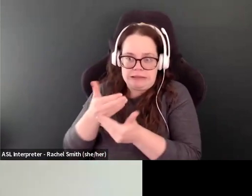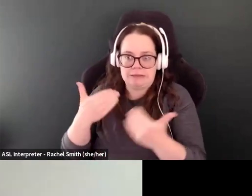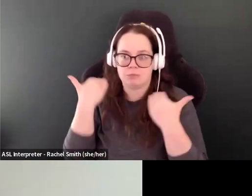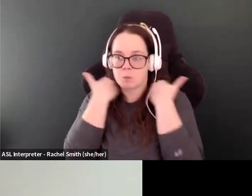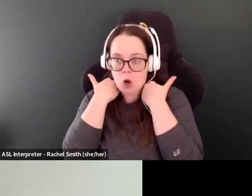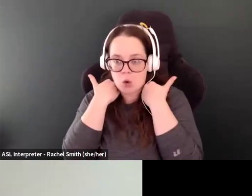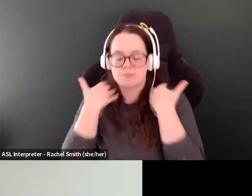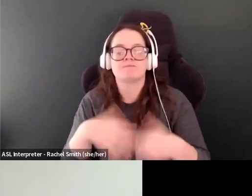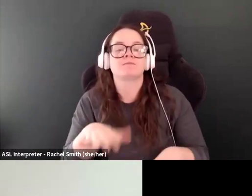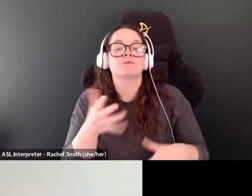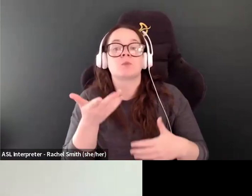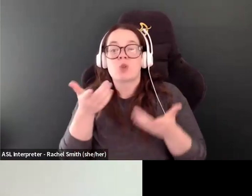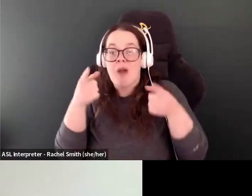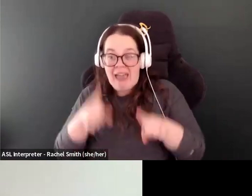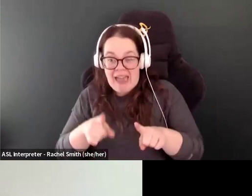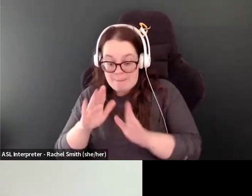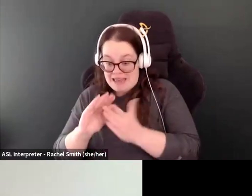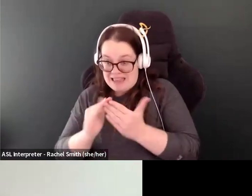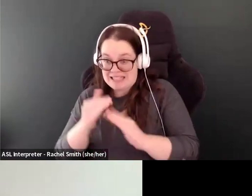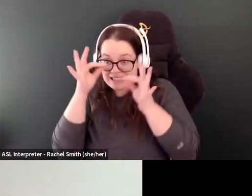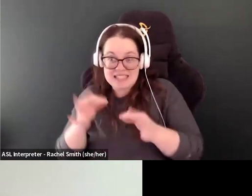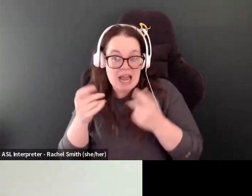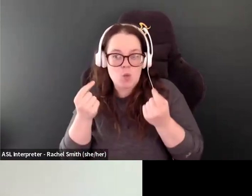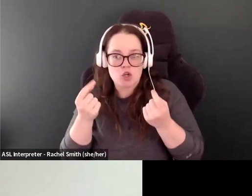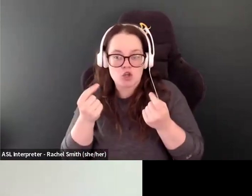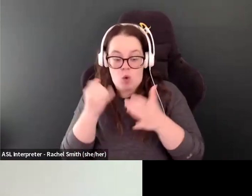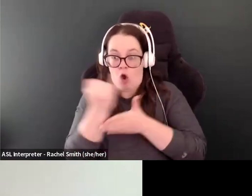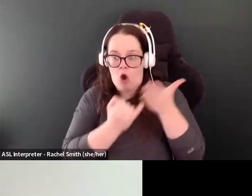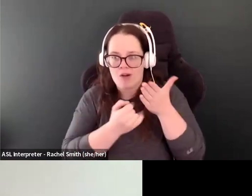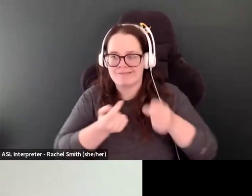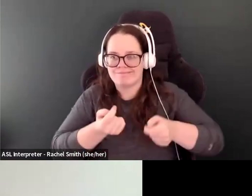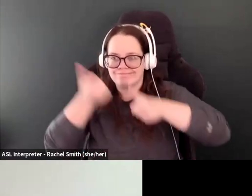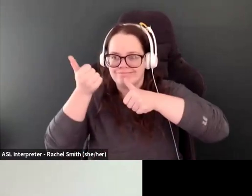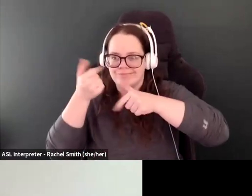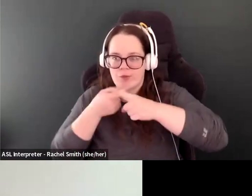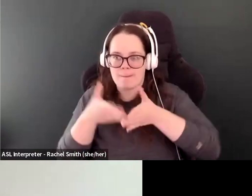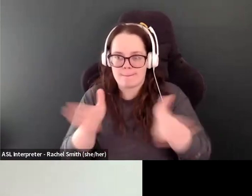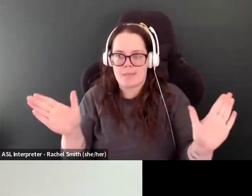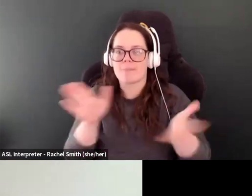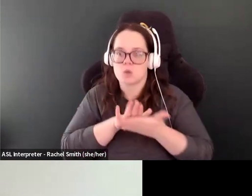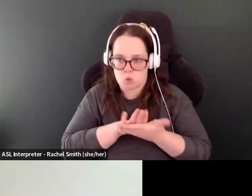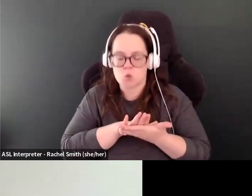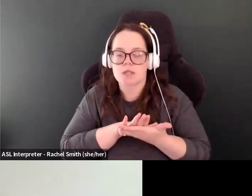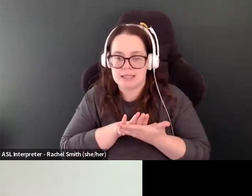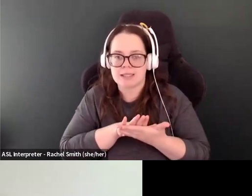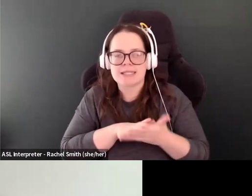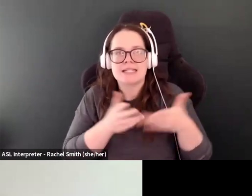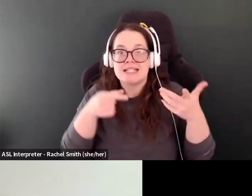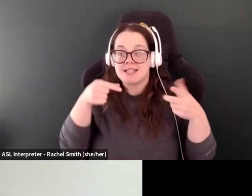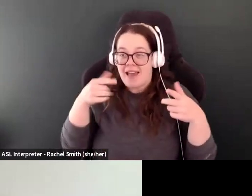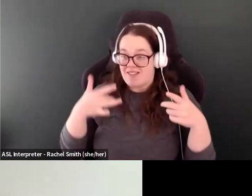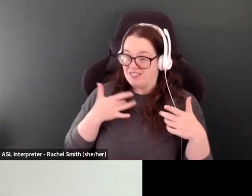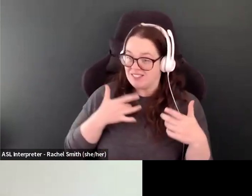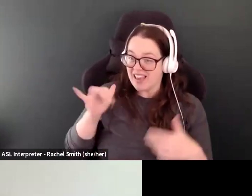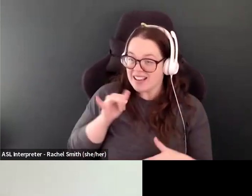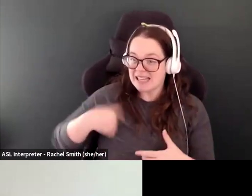the city made at that time was to eliminate arts as a category from New York City's public schools. And it feels like we've still